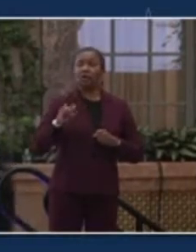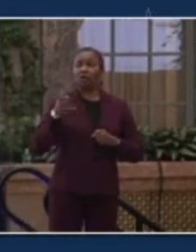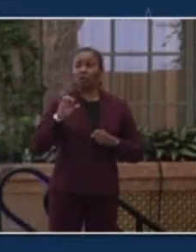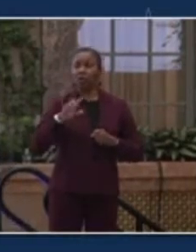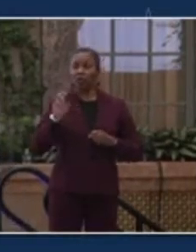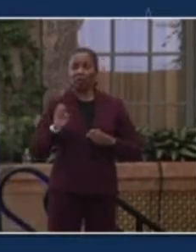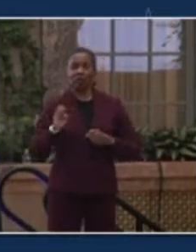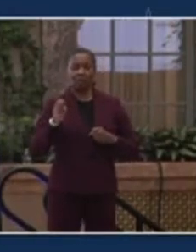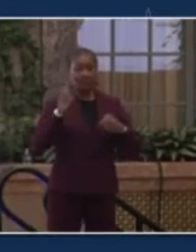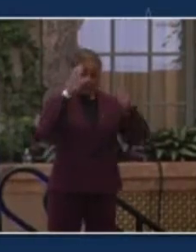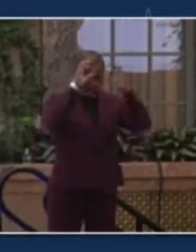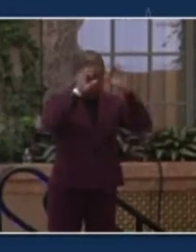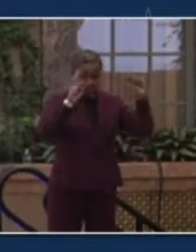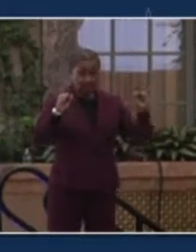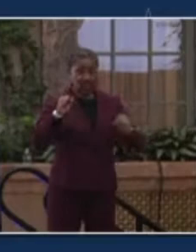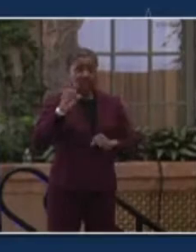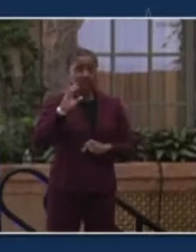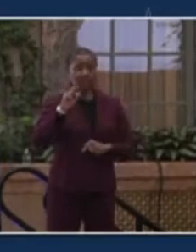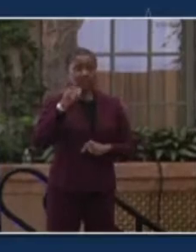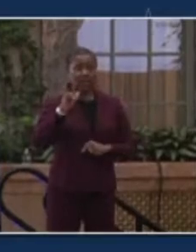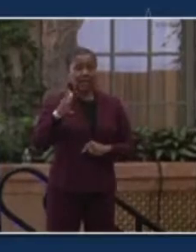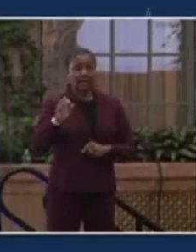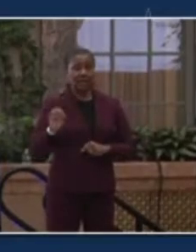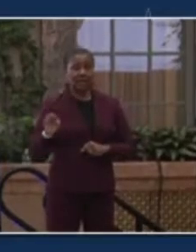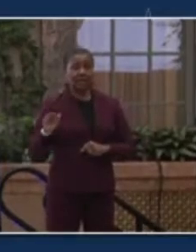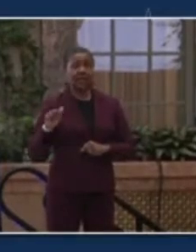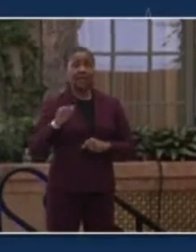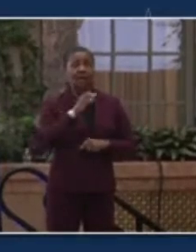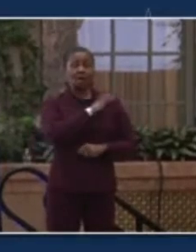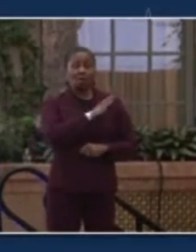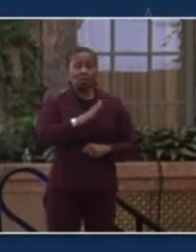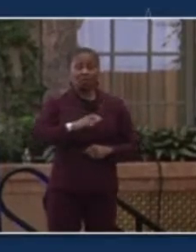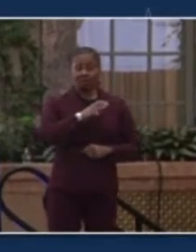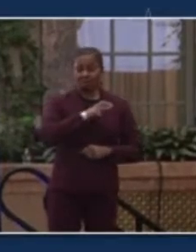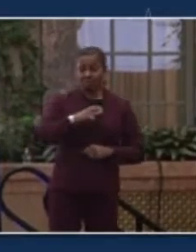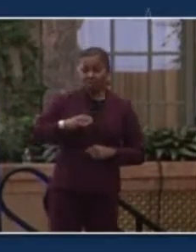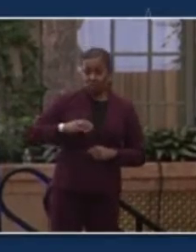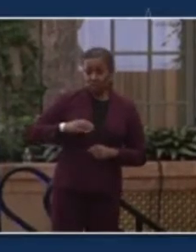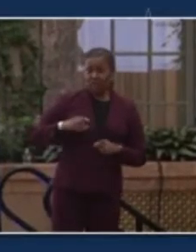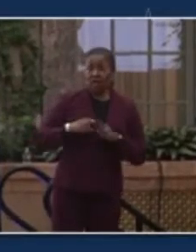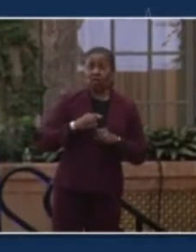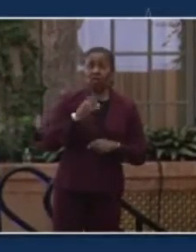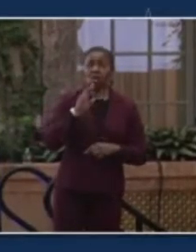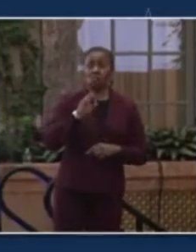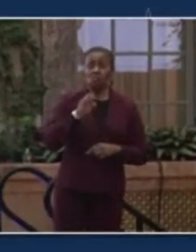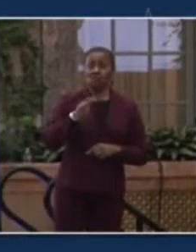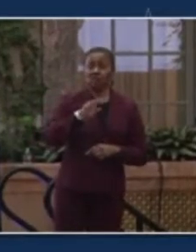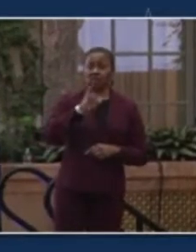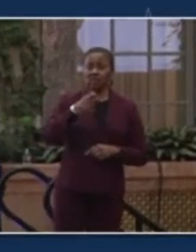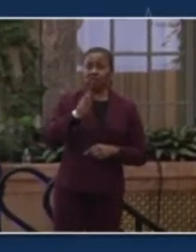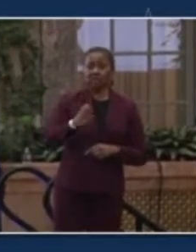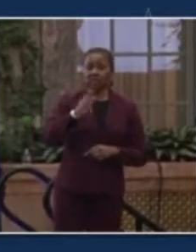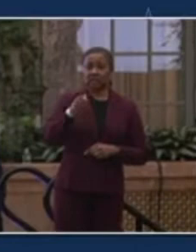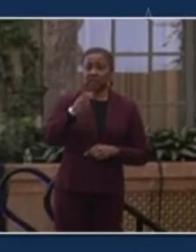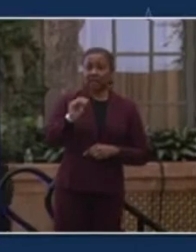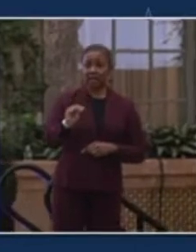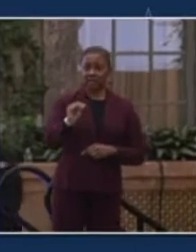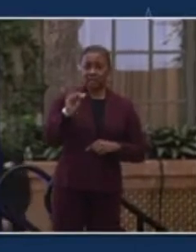Commissioners, and the Reverend Jesse L. Jackson, Founder and President of the Rainbow Push Coalition.